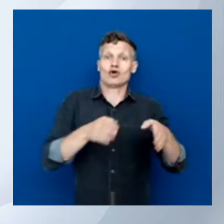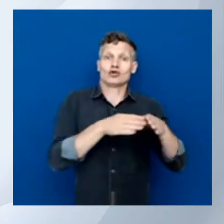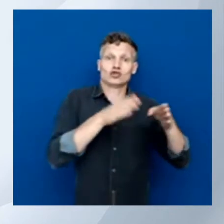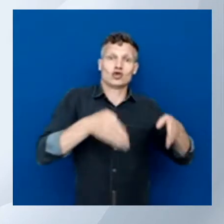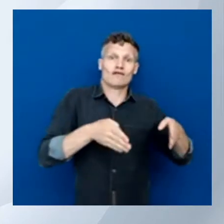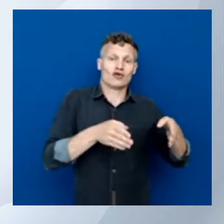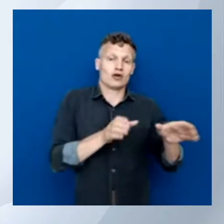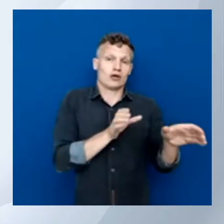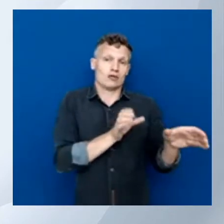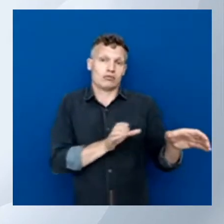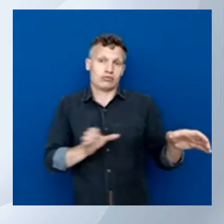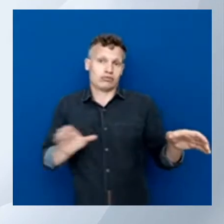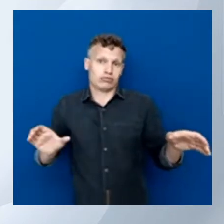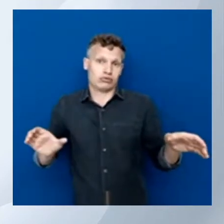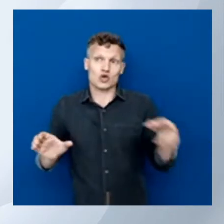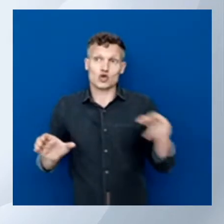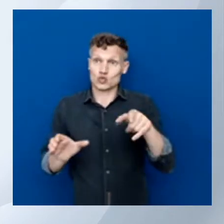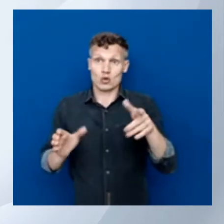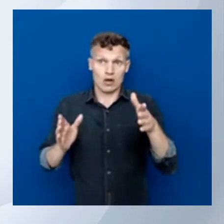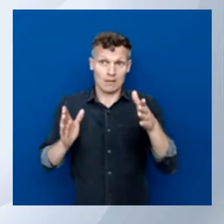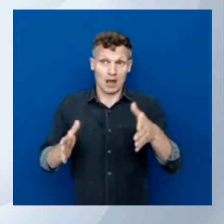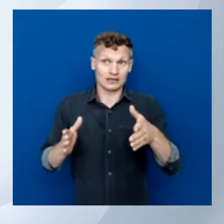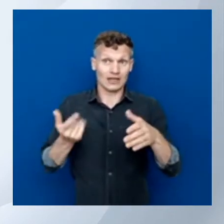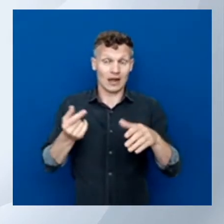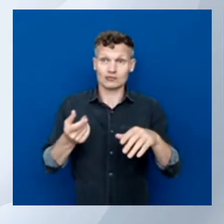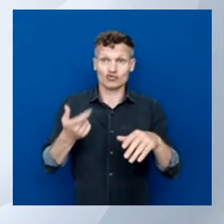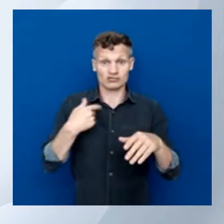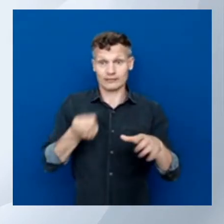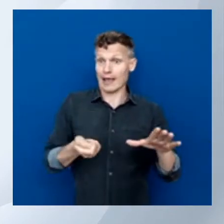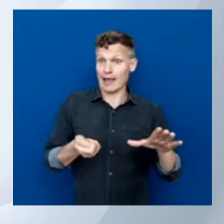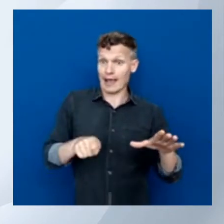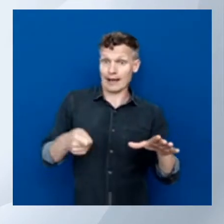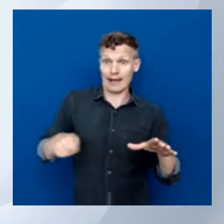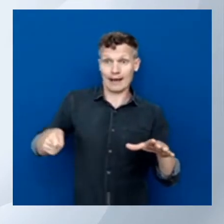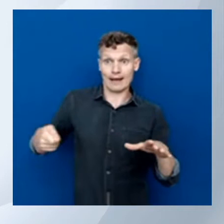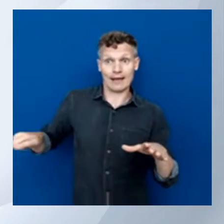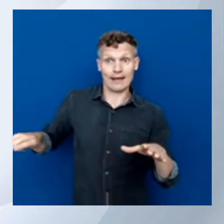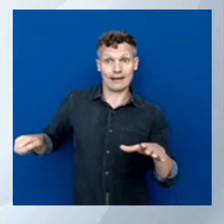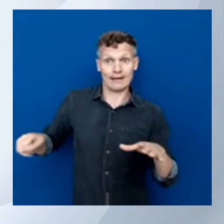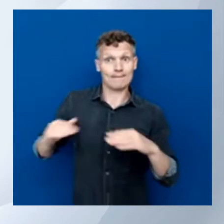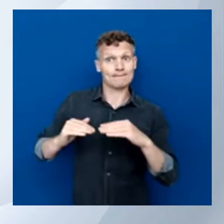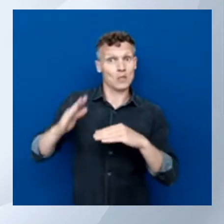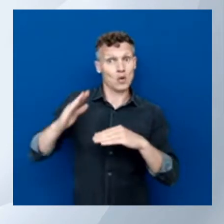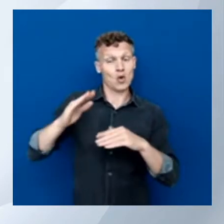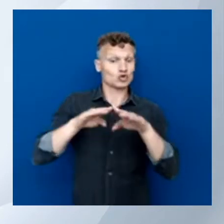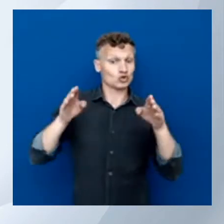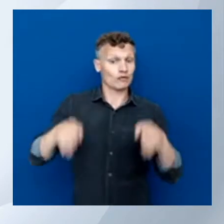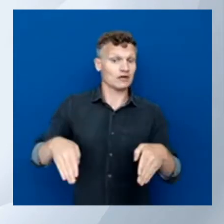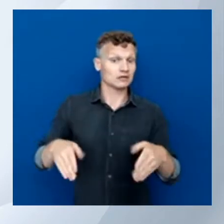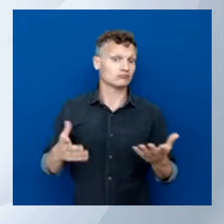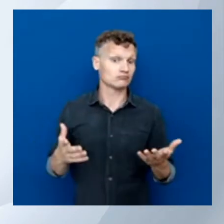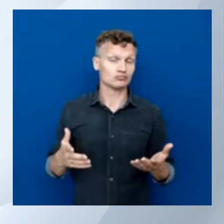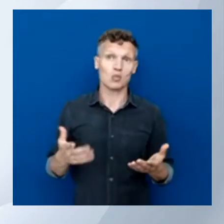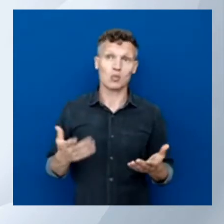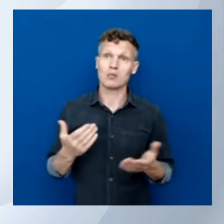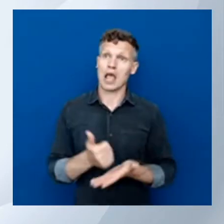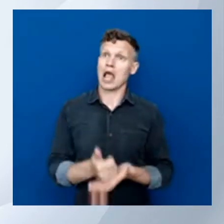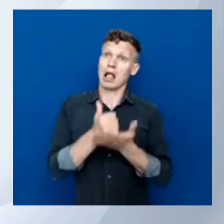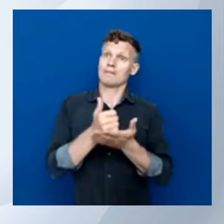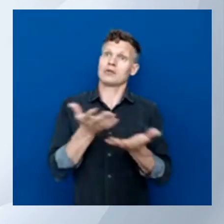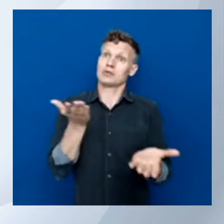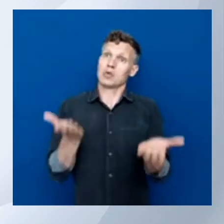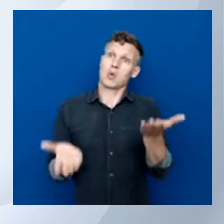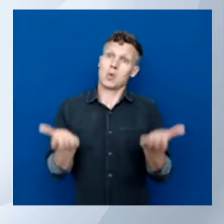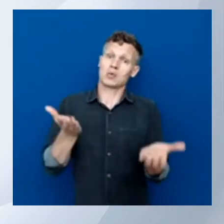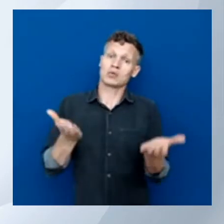better, you can just add more servers and add more servers into the load balancer. That works fine for small systems.